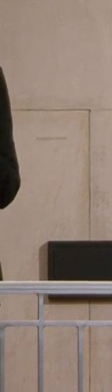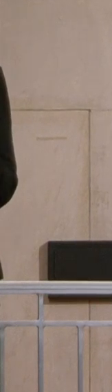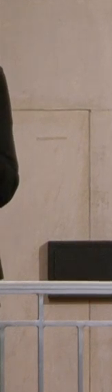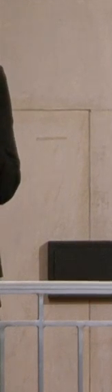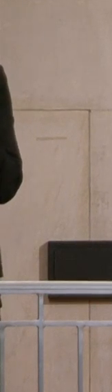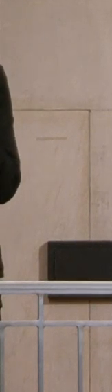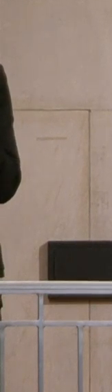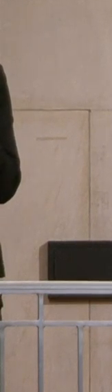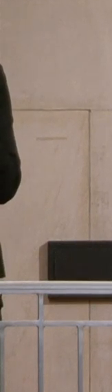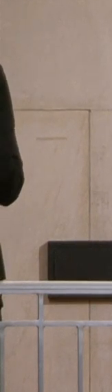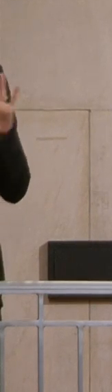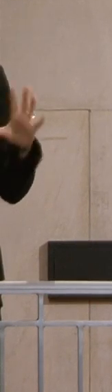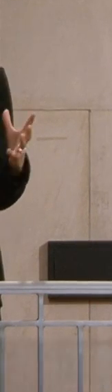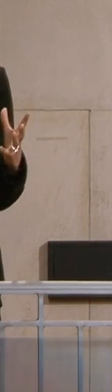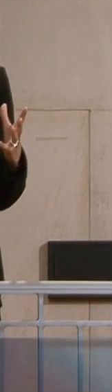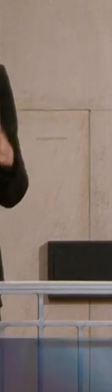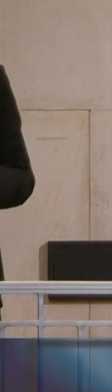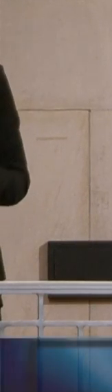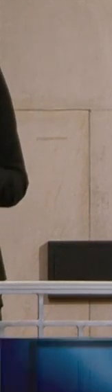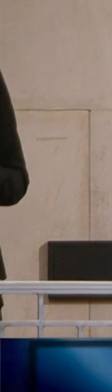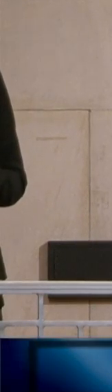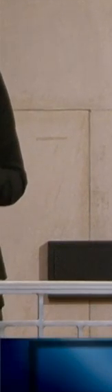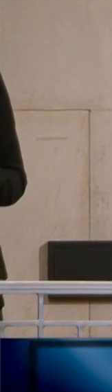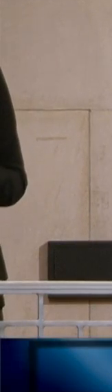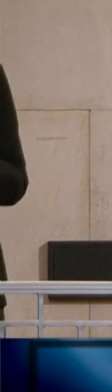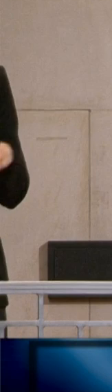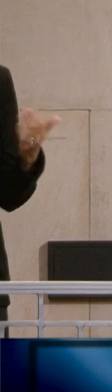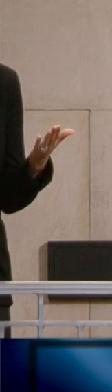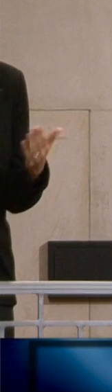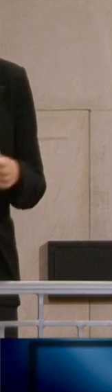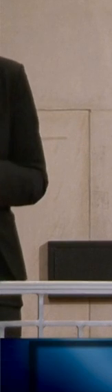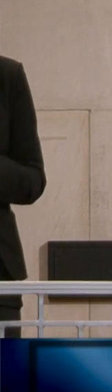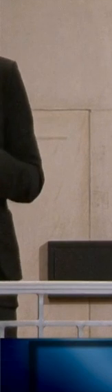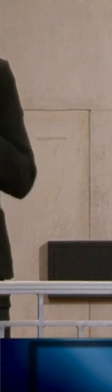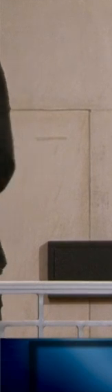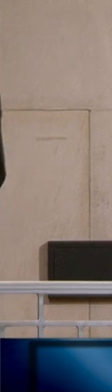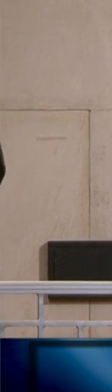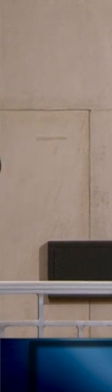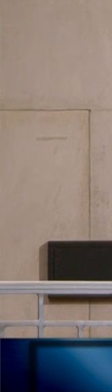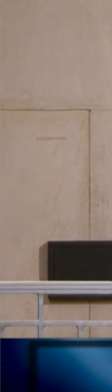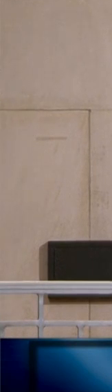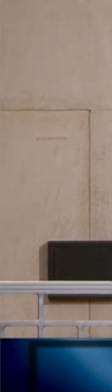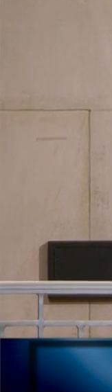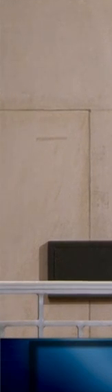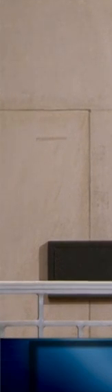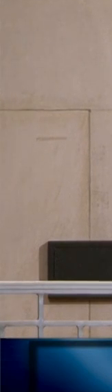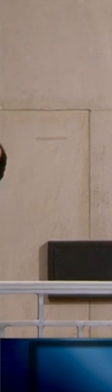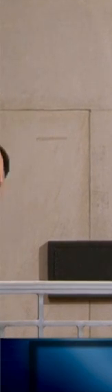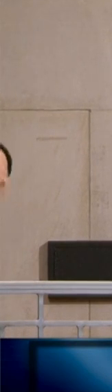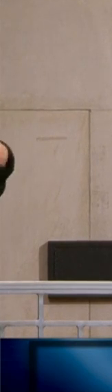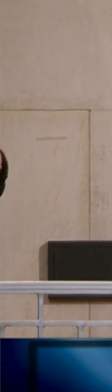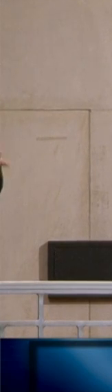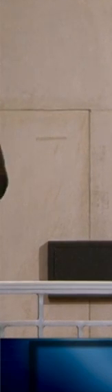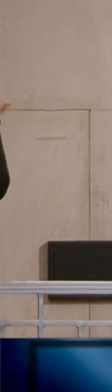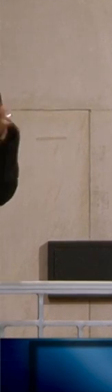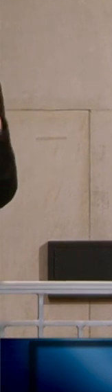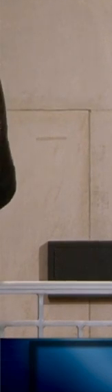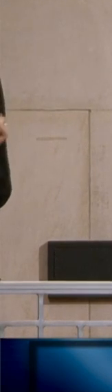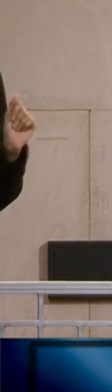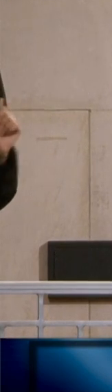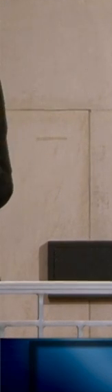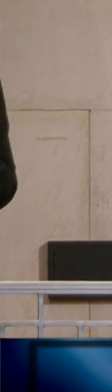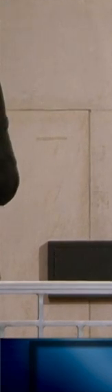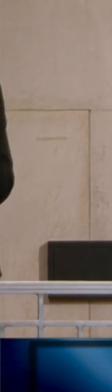the board here, but of course they're members of the organization that has roots deep and it goes throughout the department. So thank you